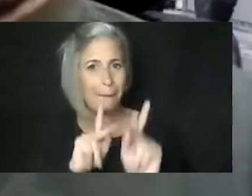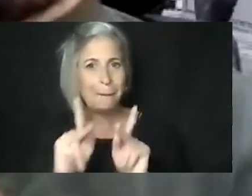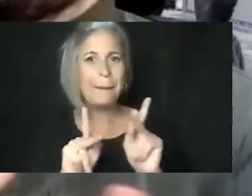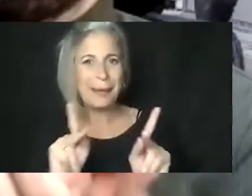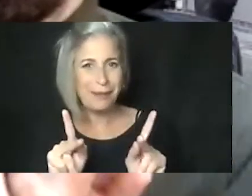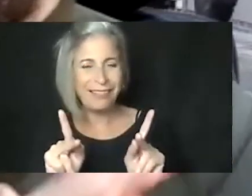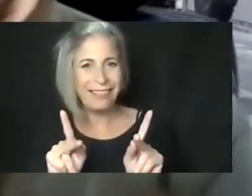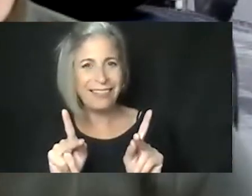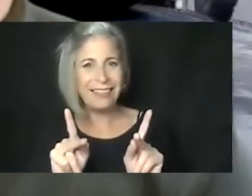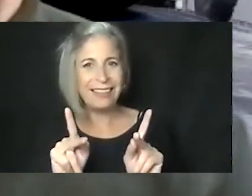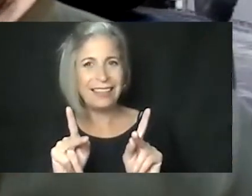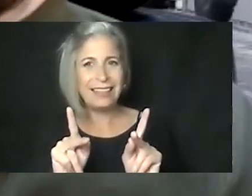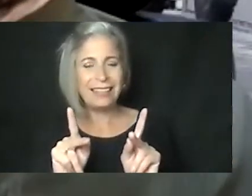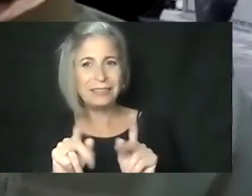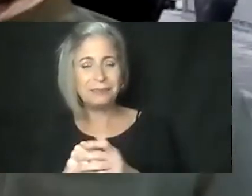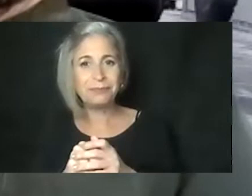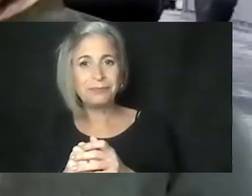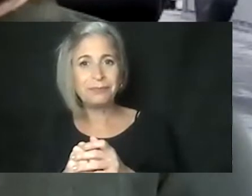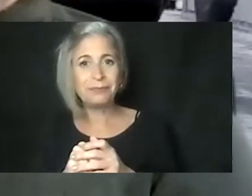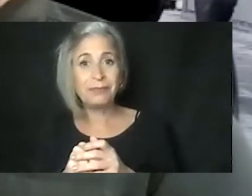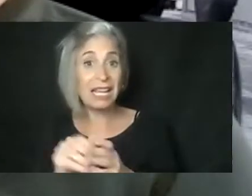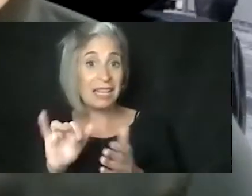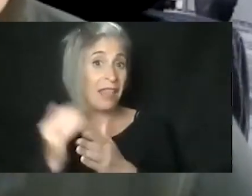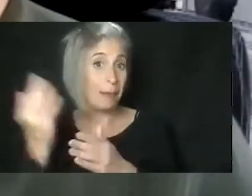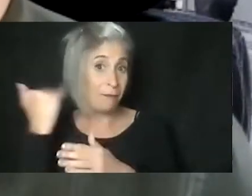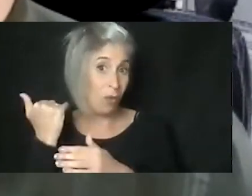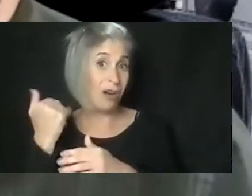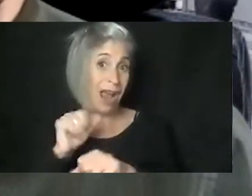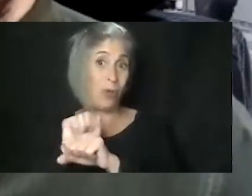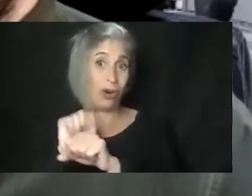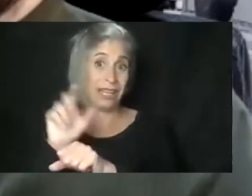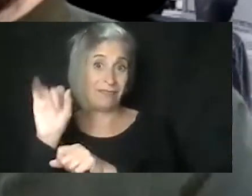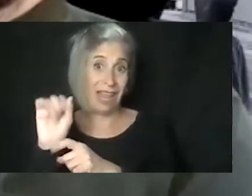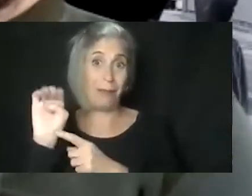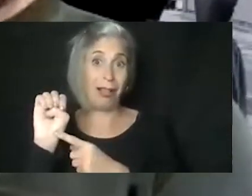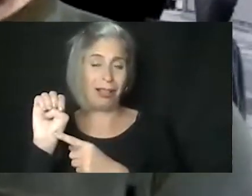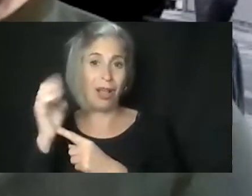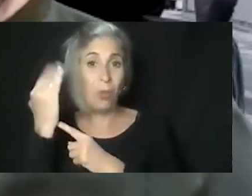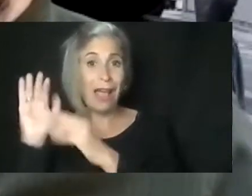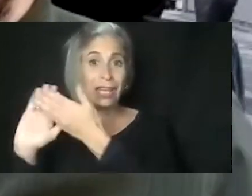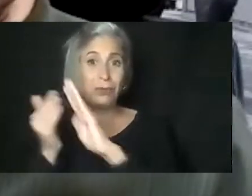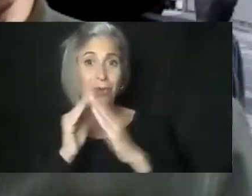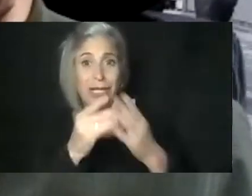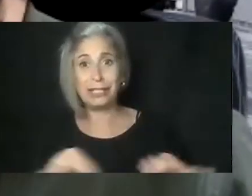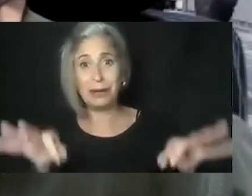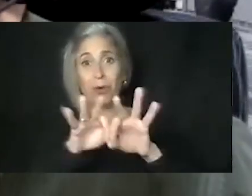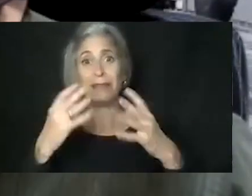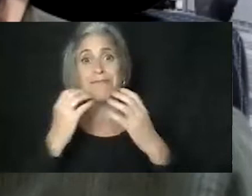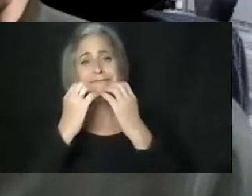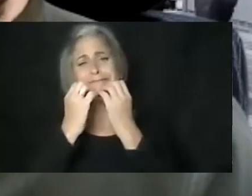and but did that long before coming to work at Fable, just because community is important and it's something I'm passionate